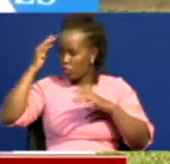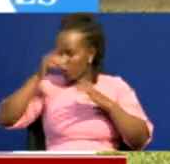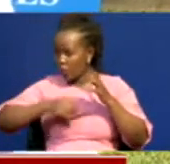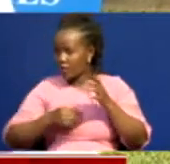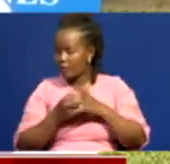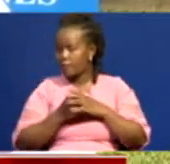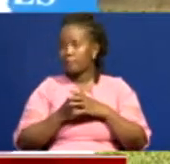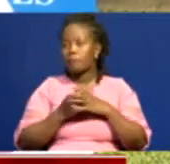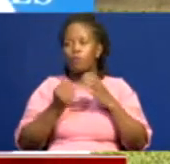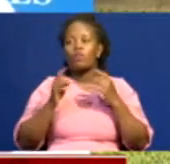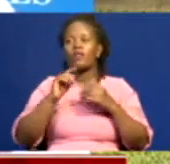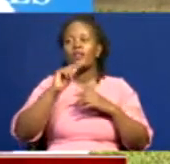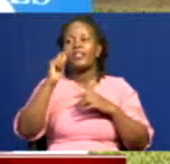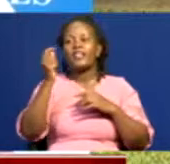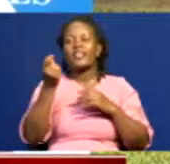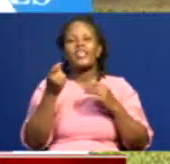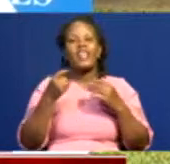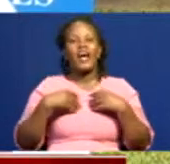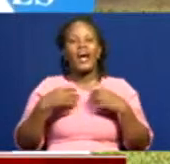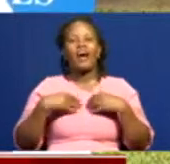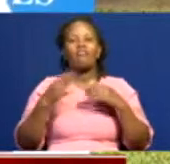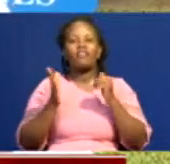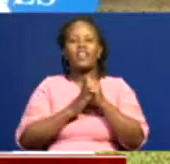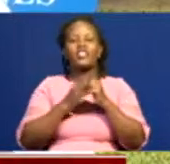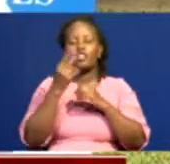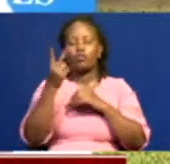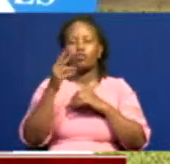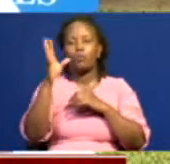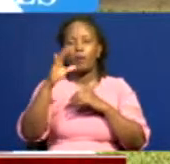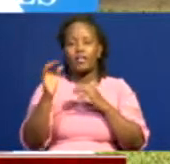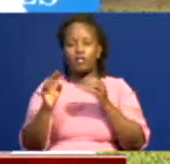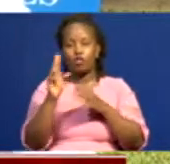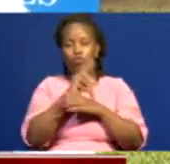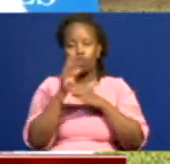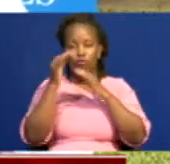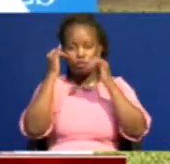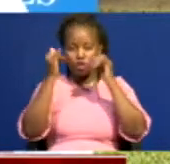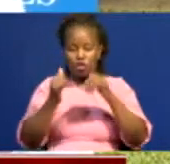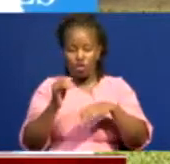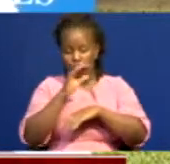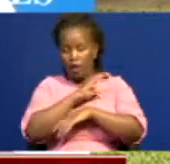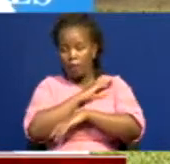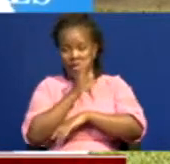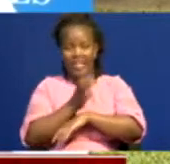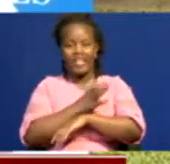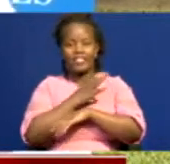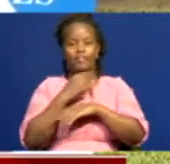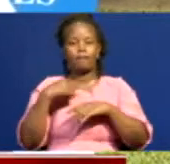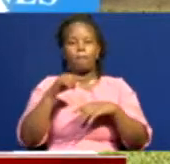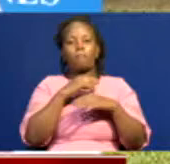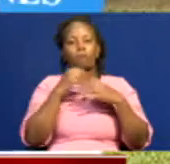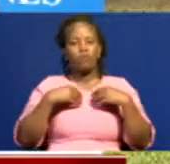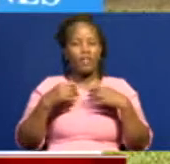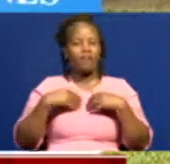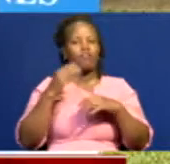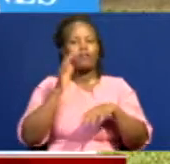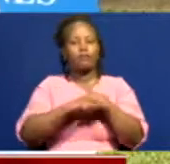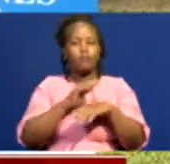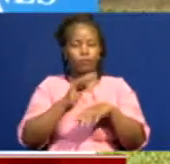as we speak is 92% renewable energy. For that reason, we are a good candidate for green